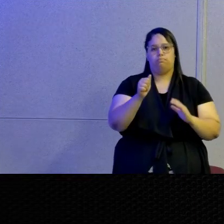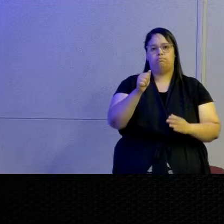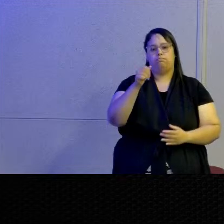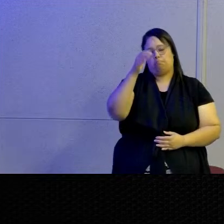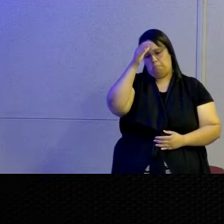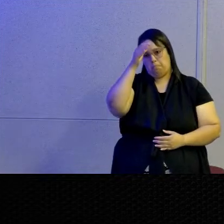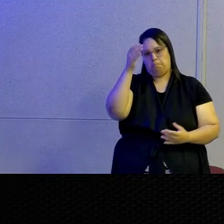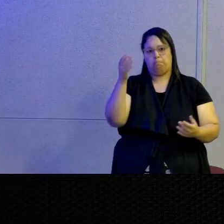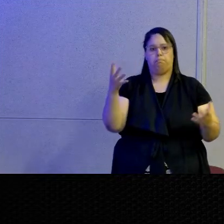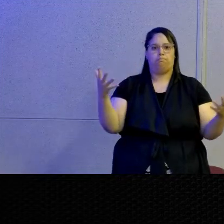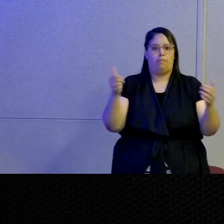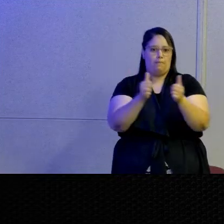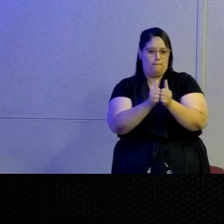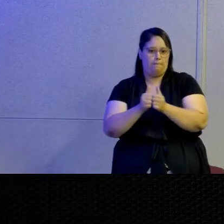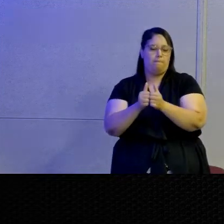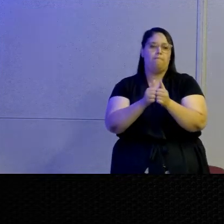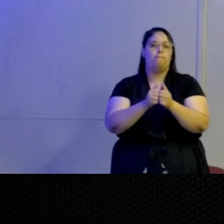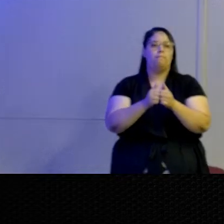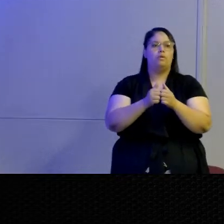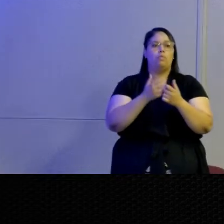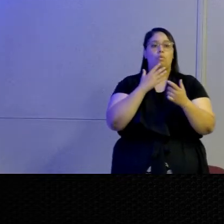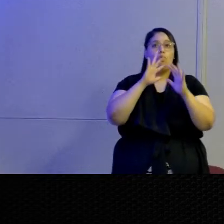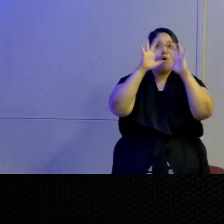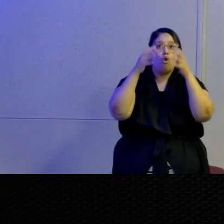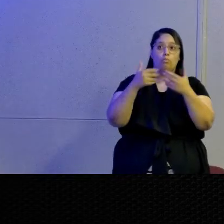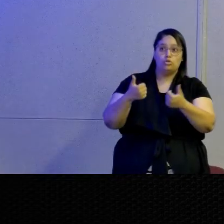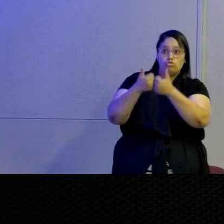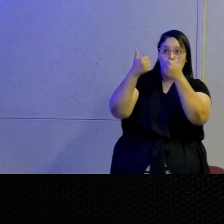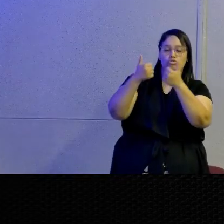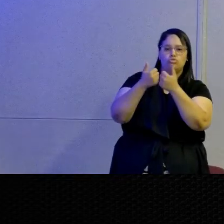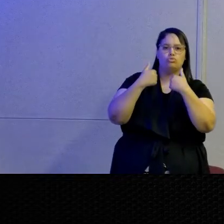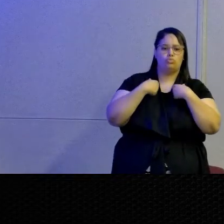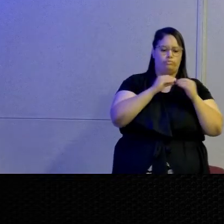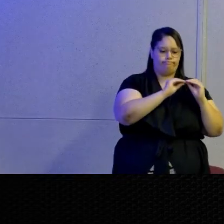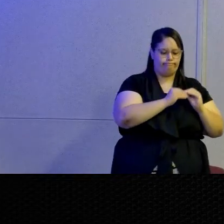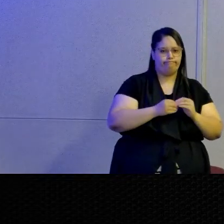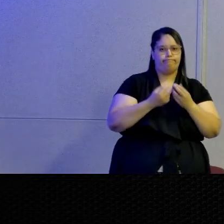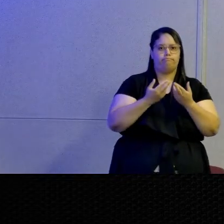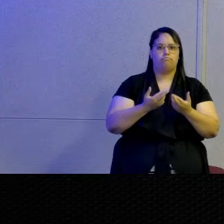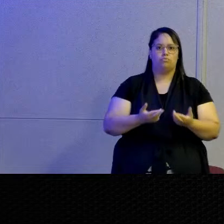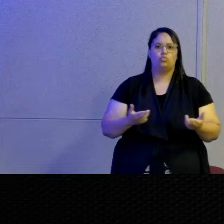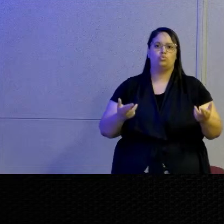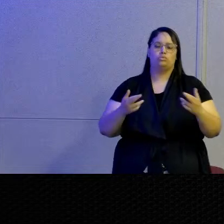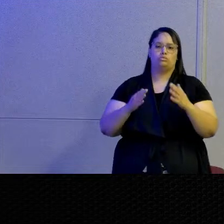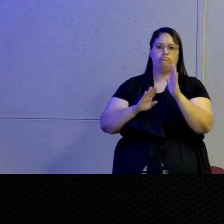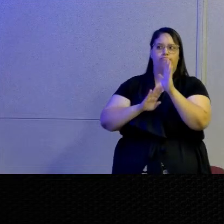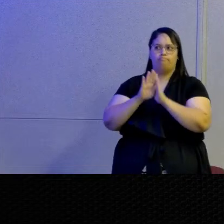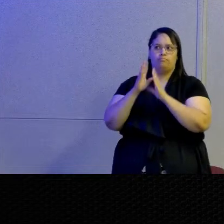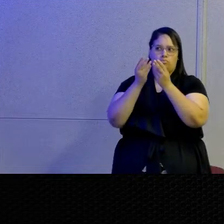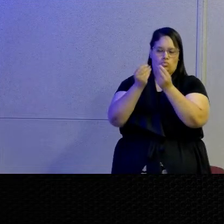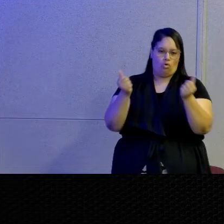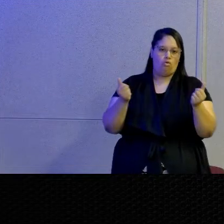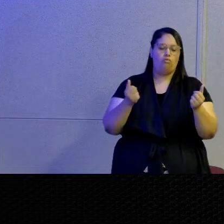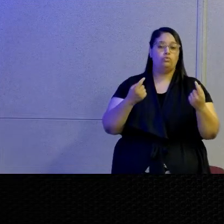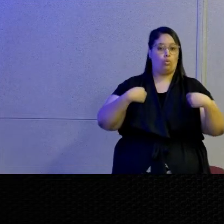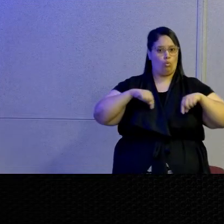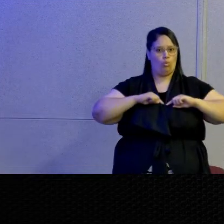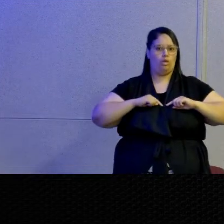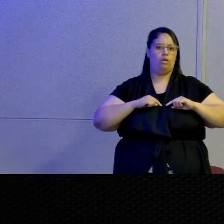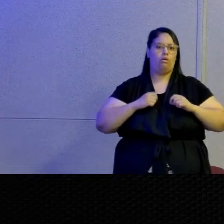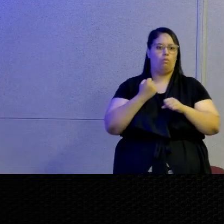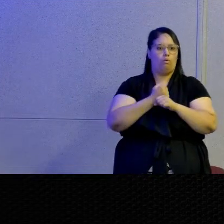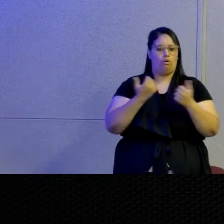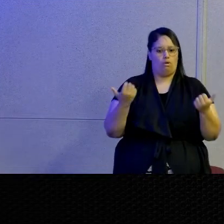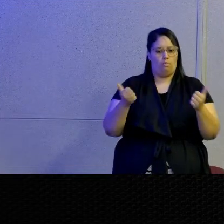resources to meet global challenges, economic and strategic benefits, and cultural cross-links. And there's no doubt about it, we are stronger